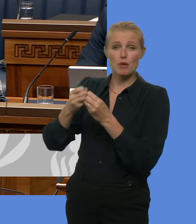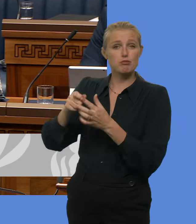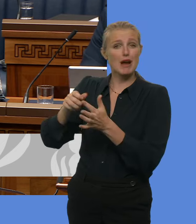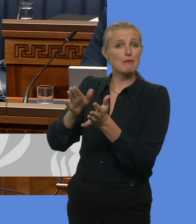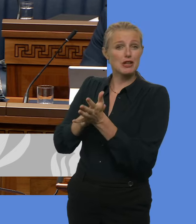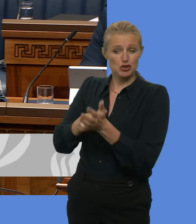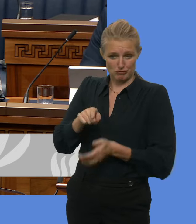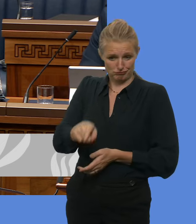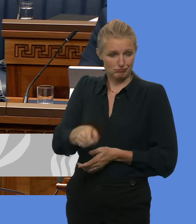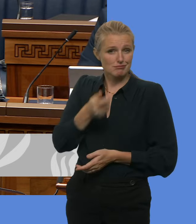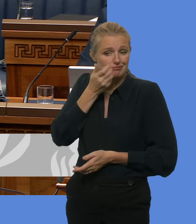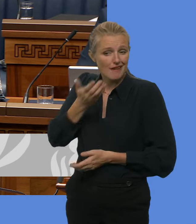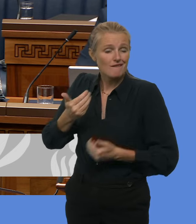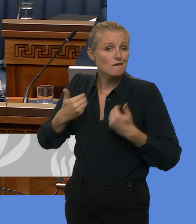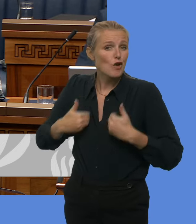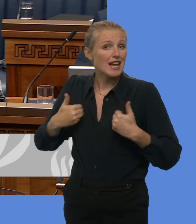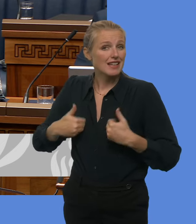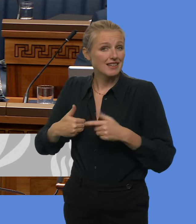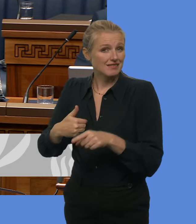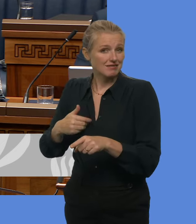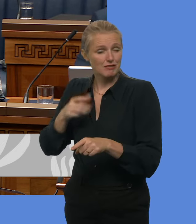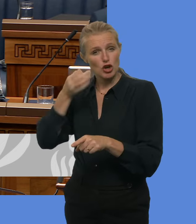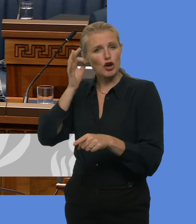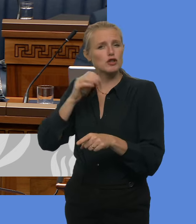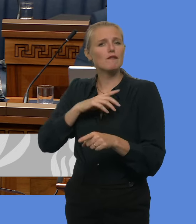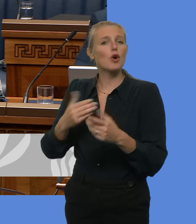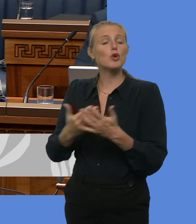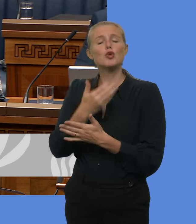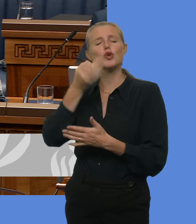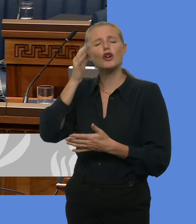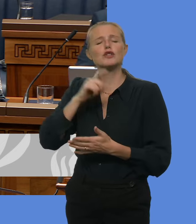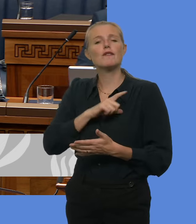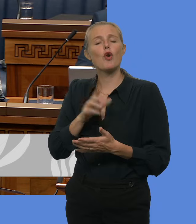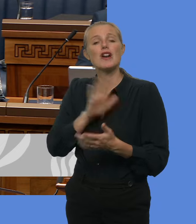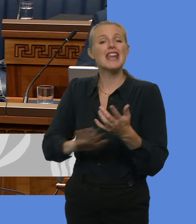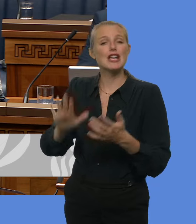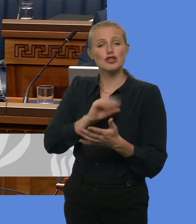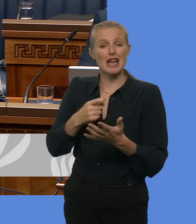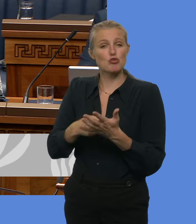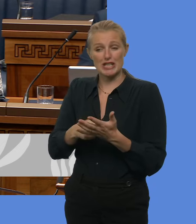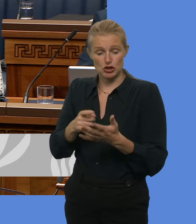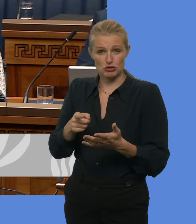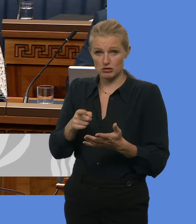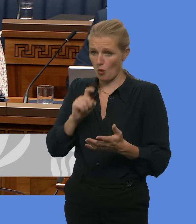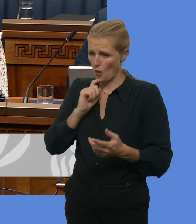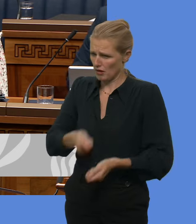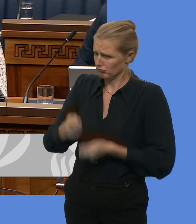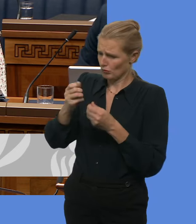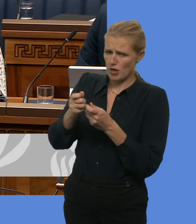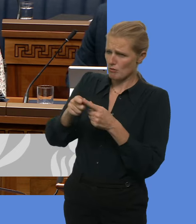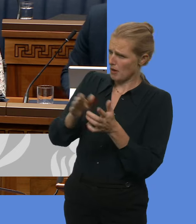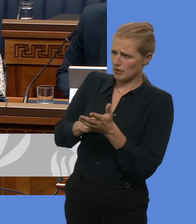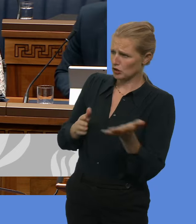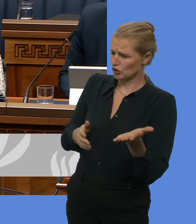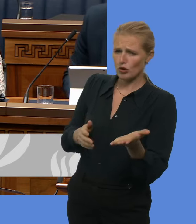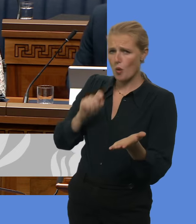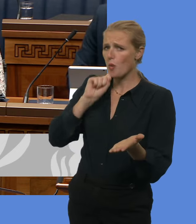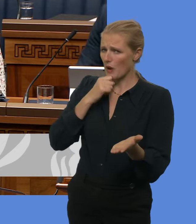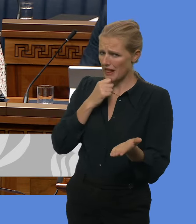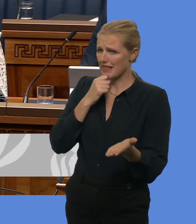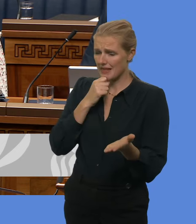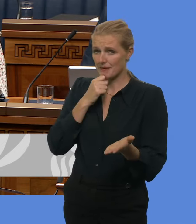Friday at the Council for the new Council for Nations and Regions as well. So look, we will continue